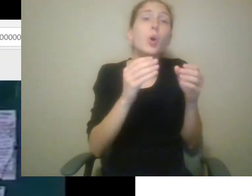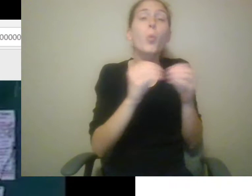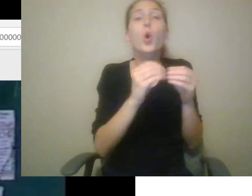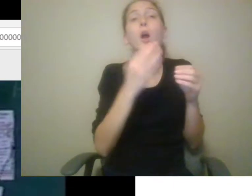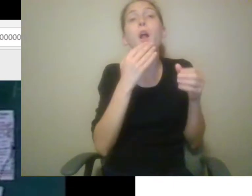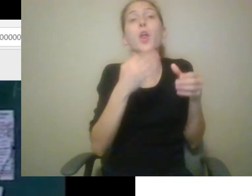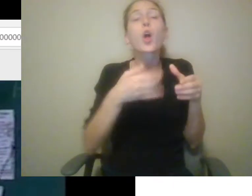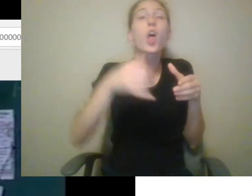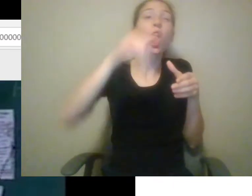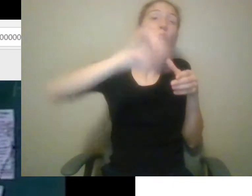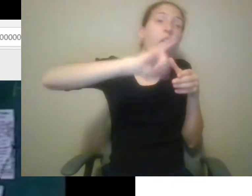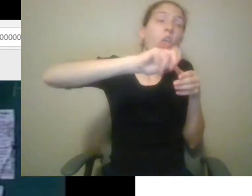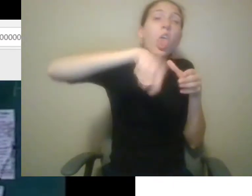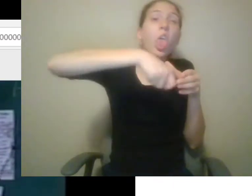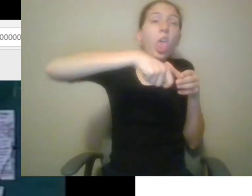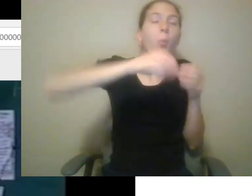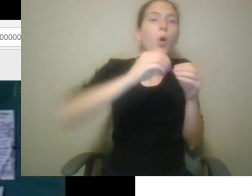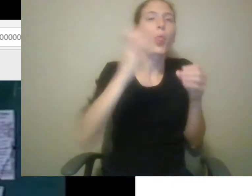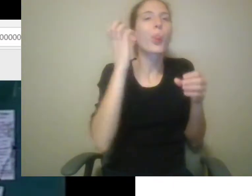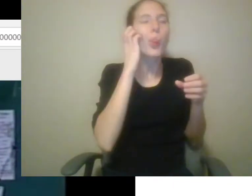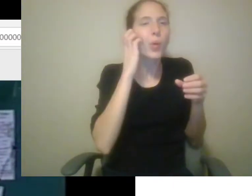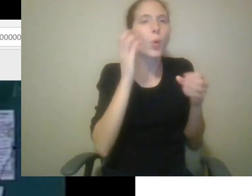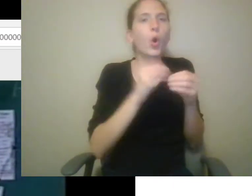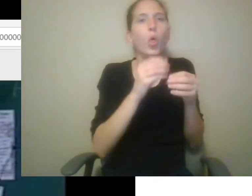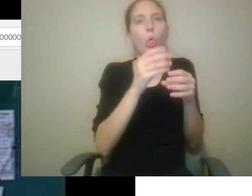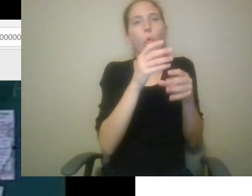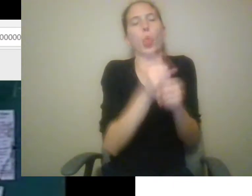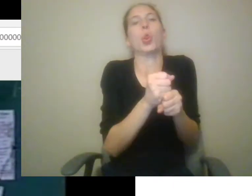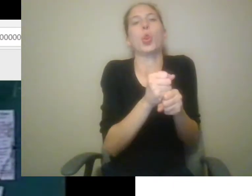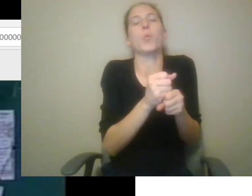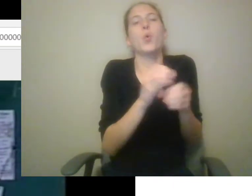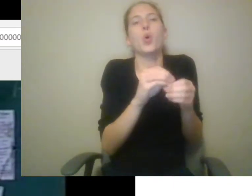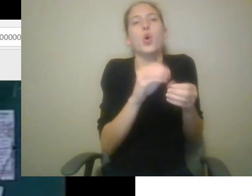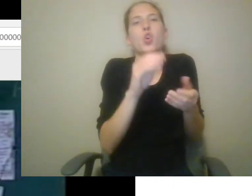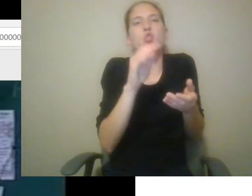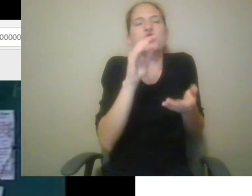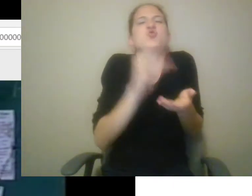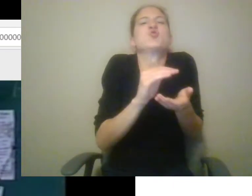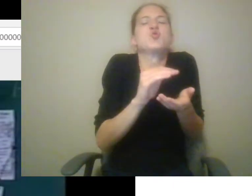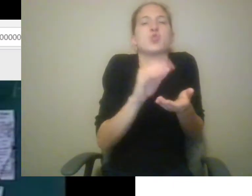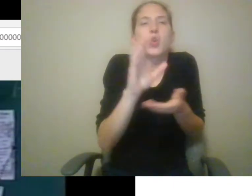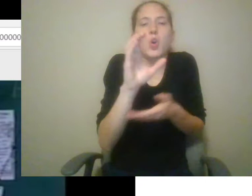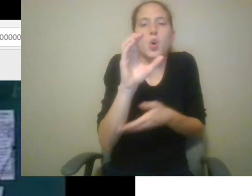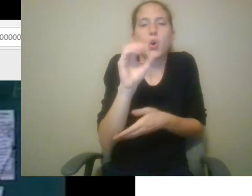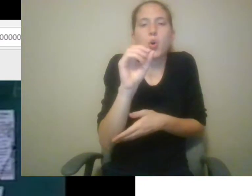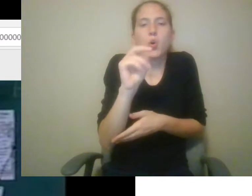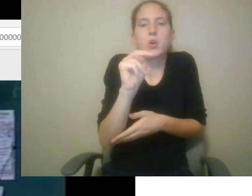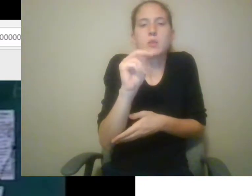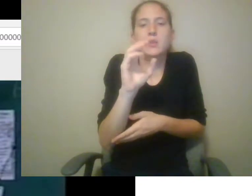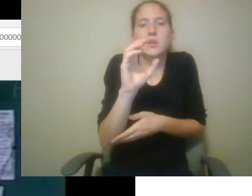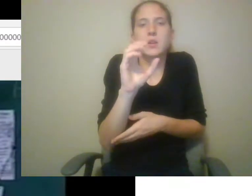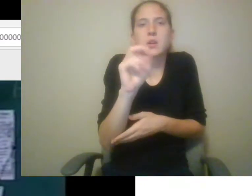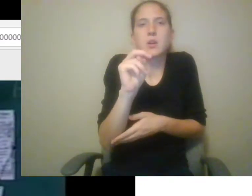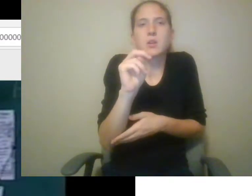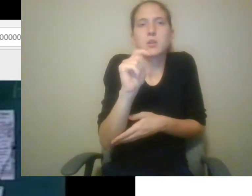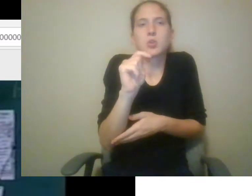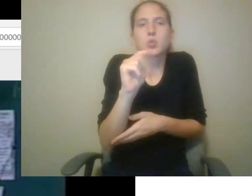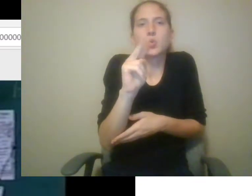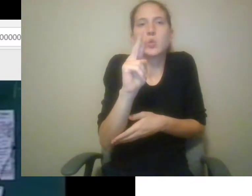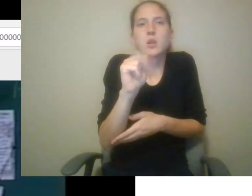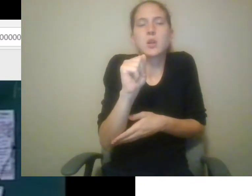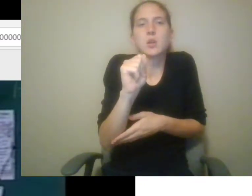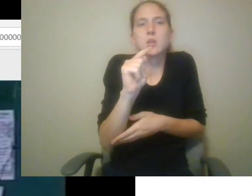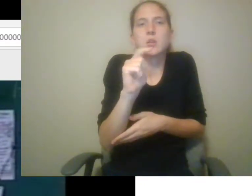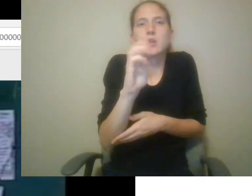All right? What Rachel and a lot of people have already said is starting to come through. All right? We no longer see, all right, is the water